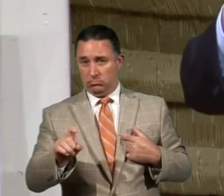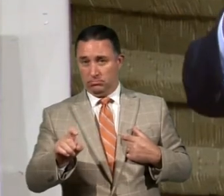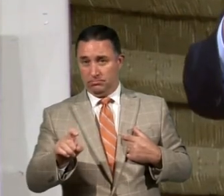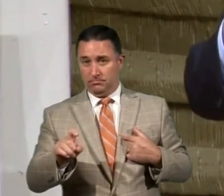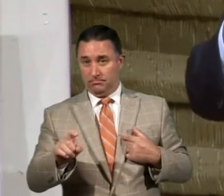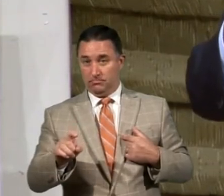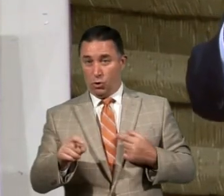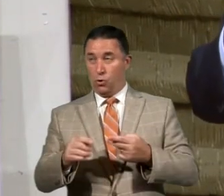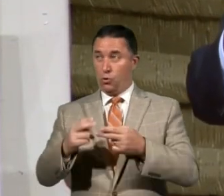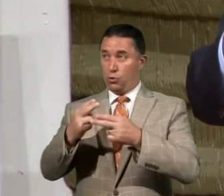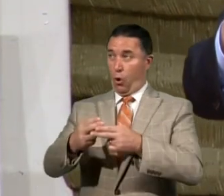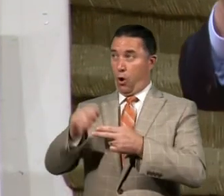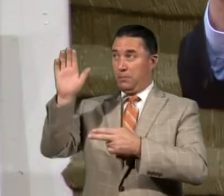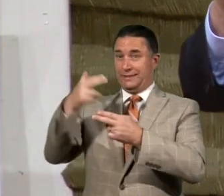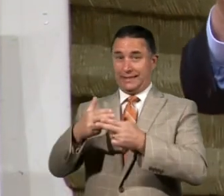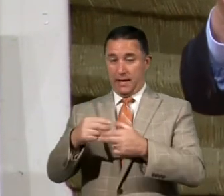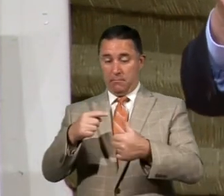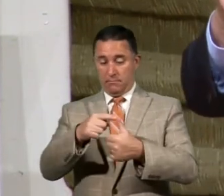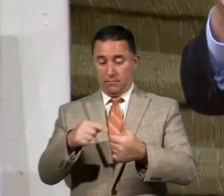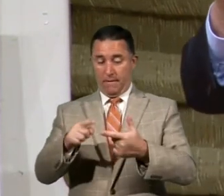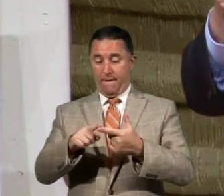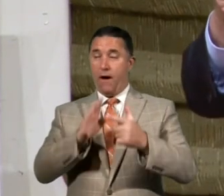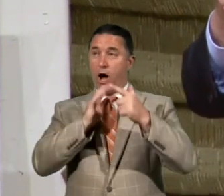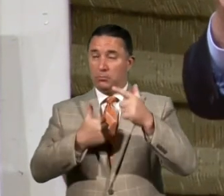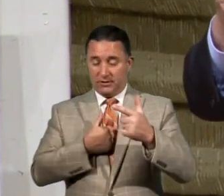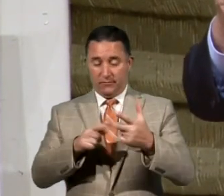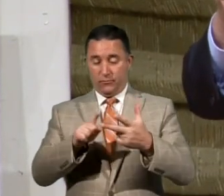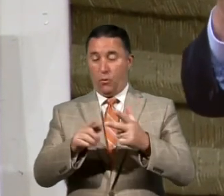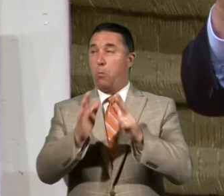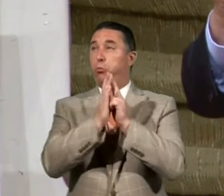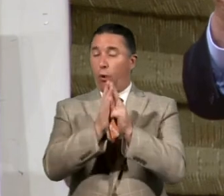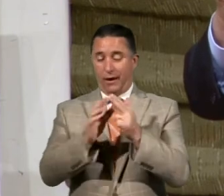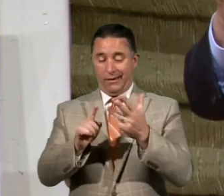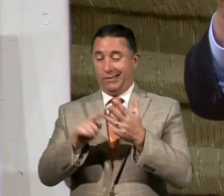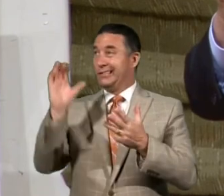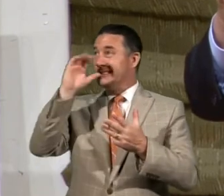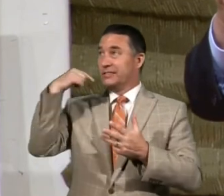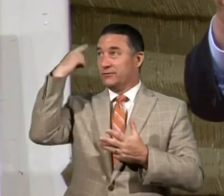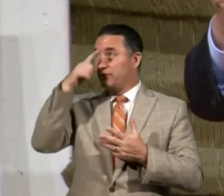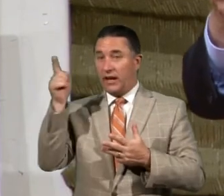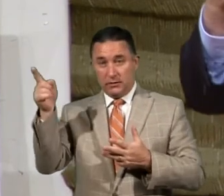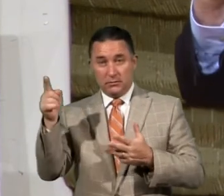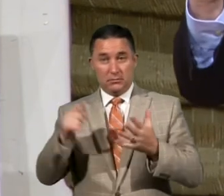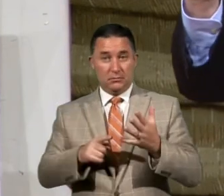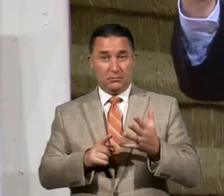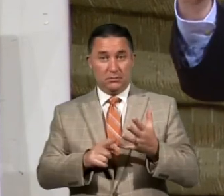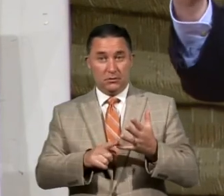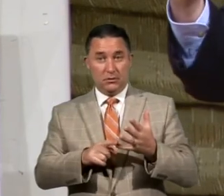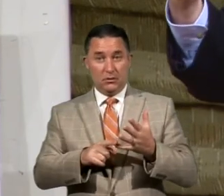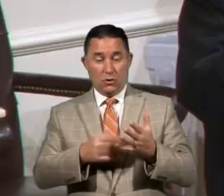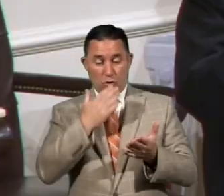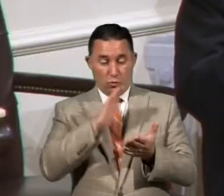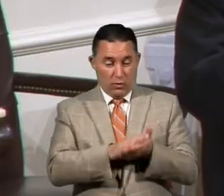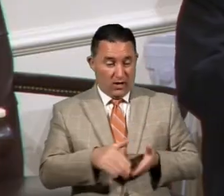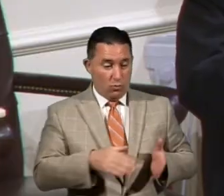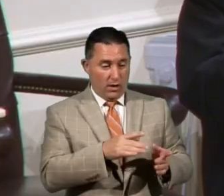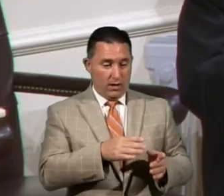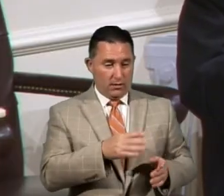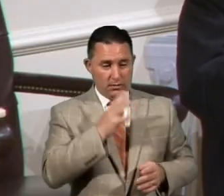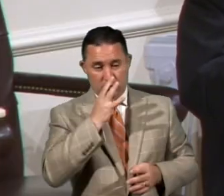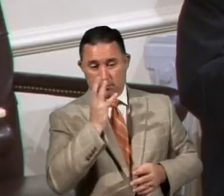Called by his name, humble myself, pray, seek his face, turn from my wicked